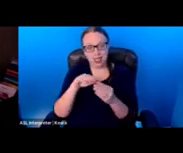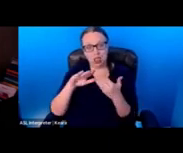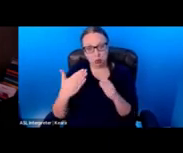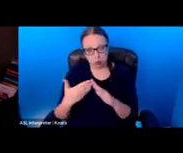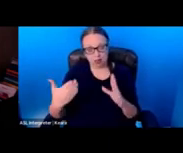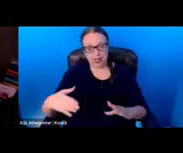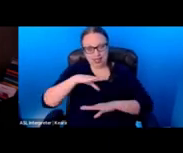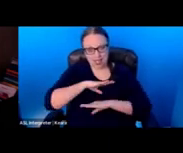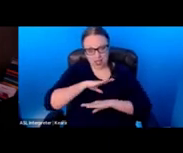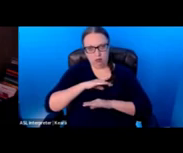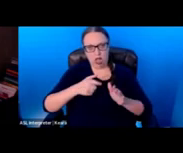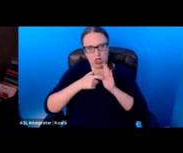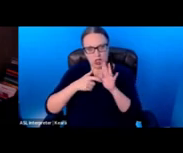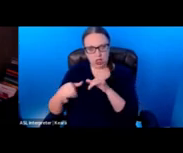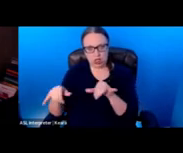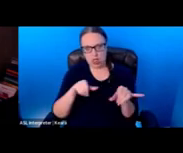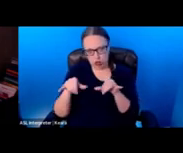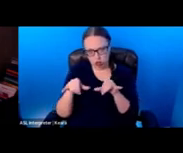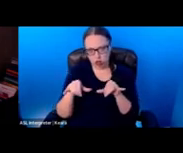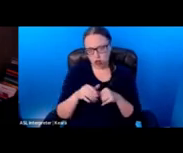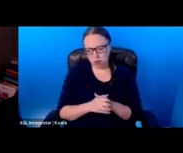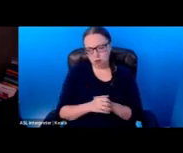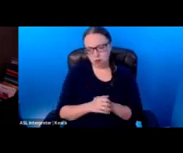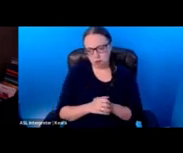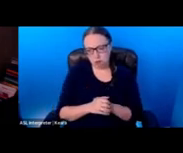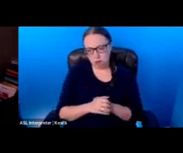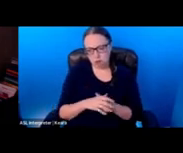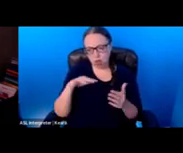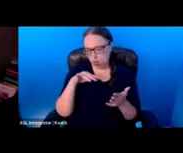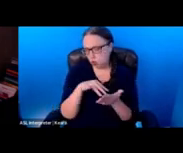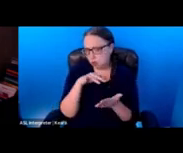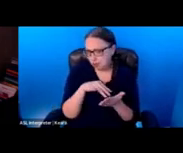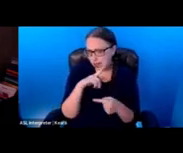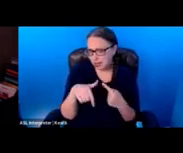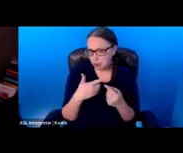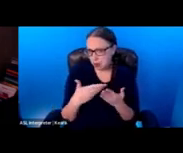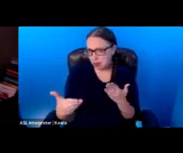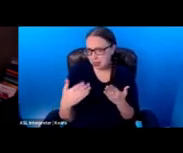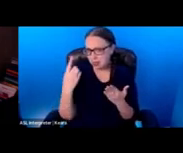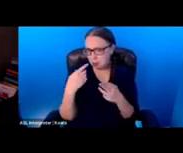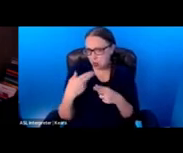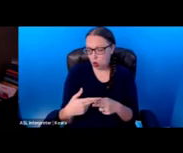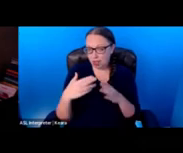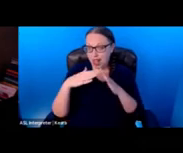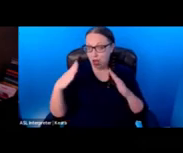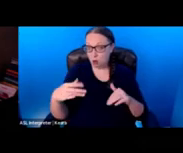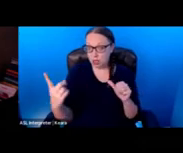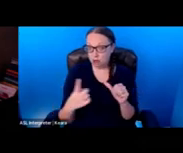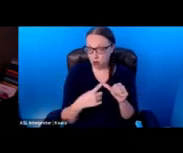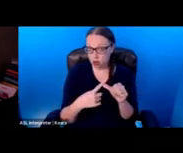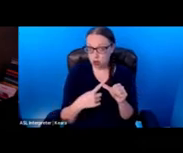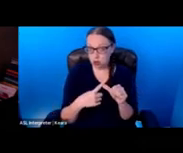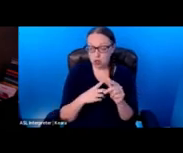standard. And that really, there's studies around things called, something called housing first, where